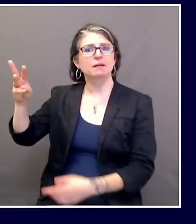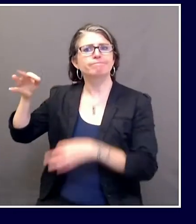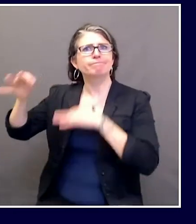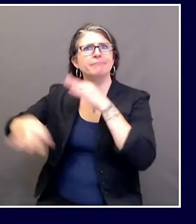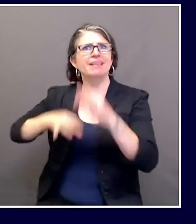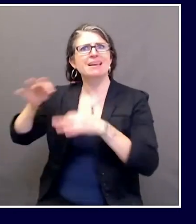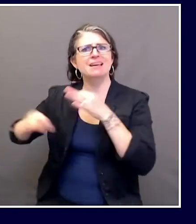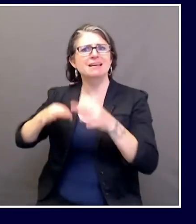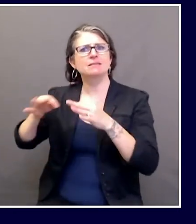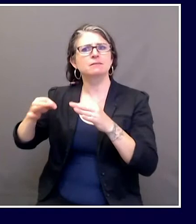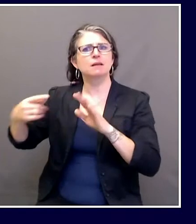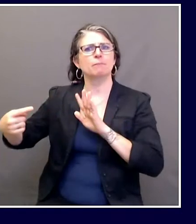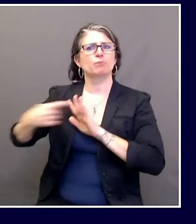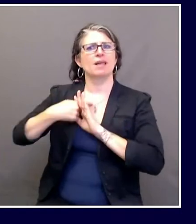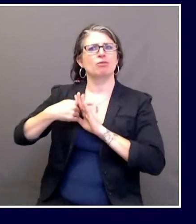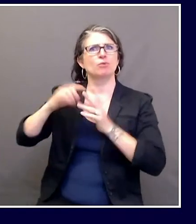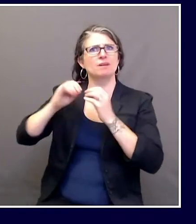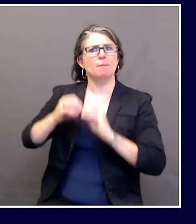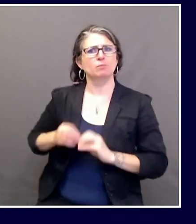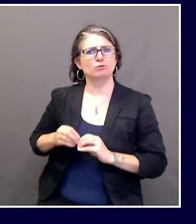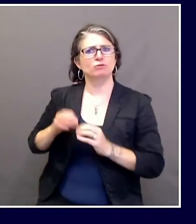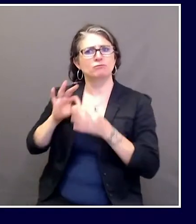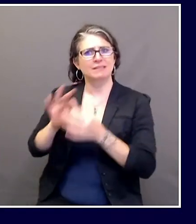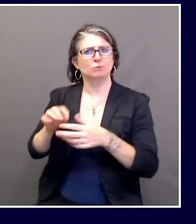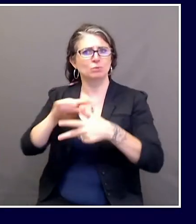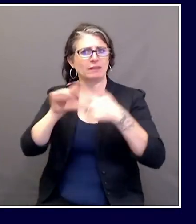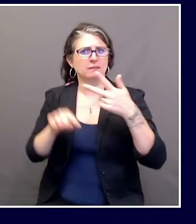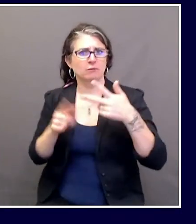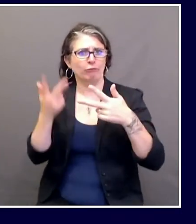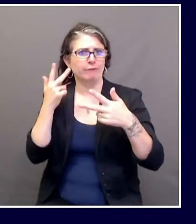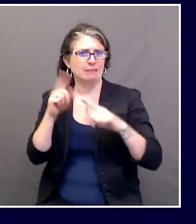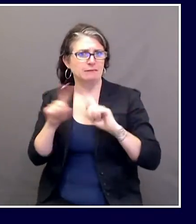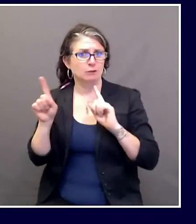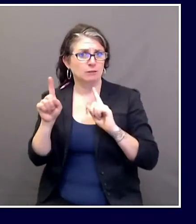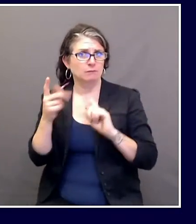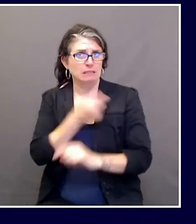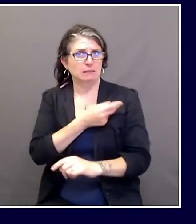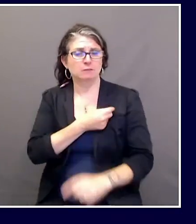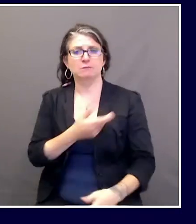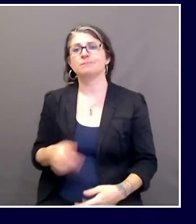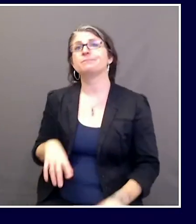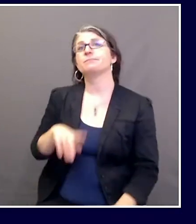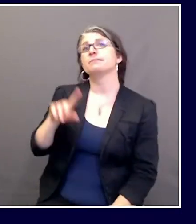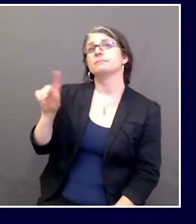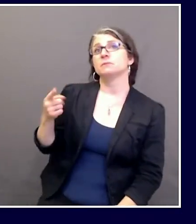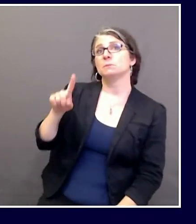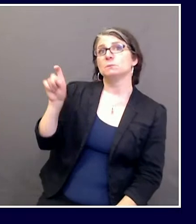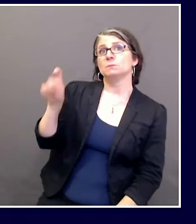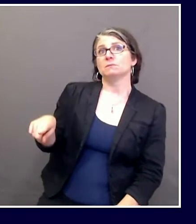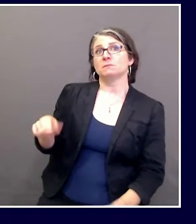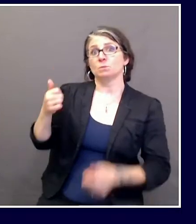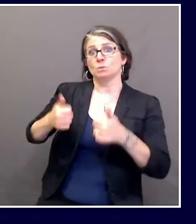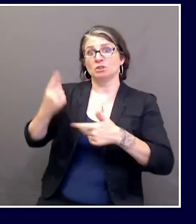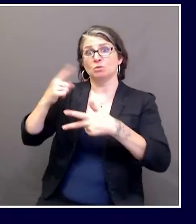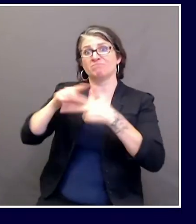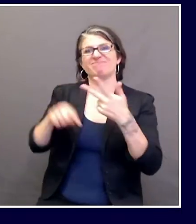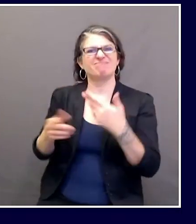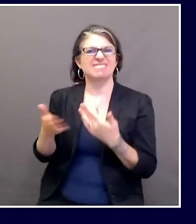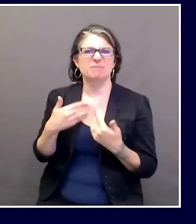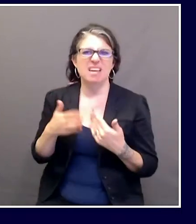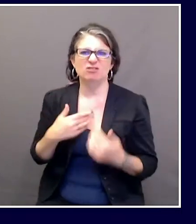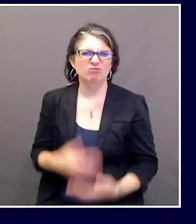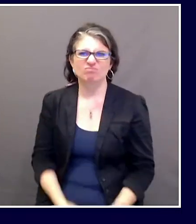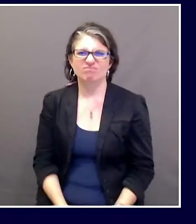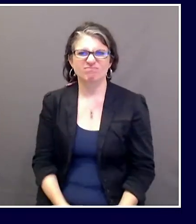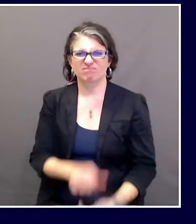Sure. No, the breakthrough cases have not varied by the type of vaccine that someone gets. All 3 of the